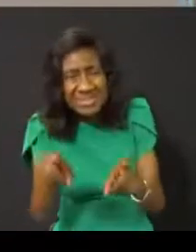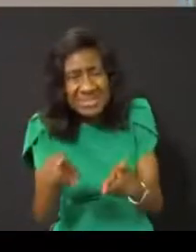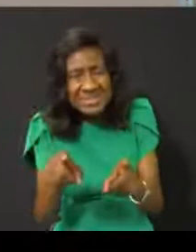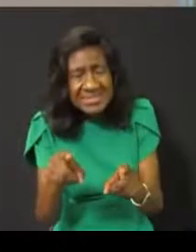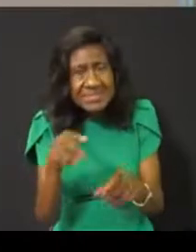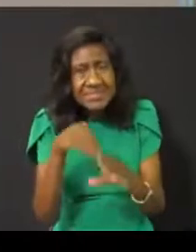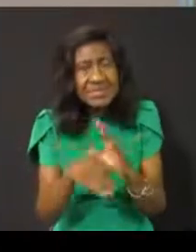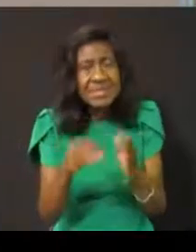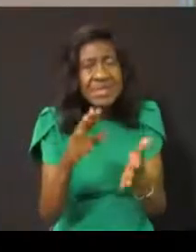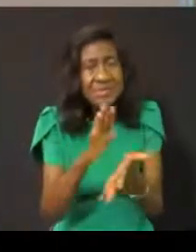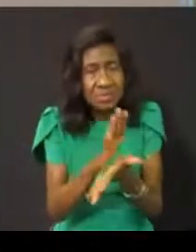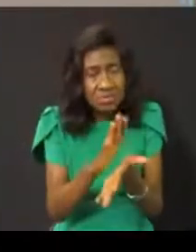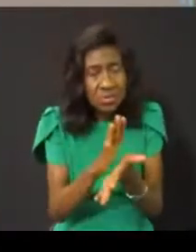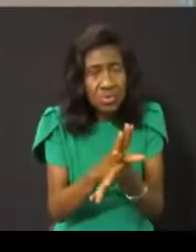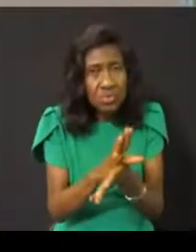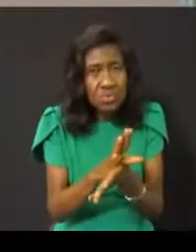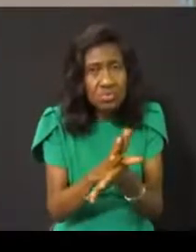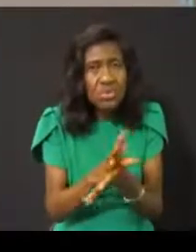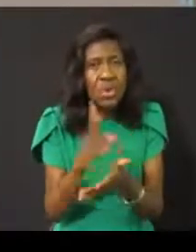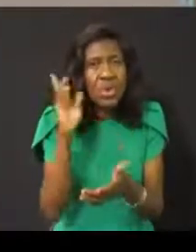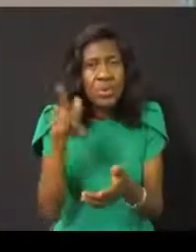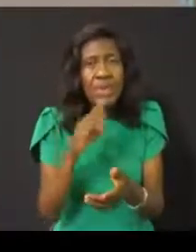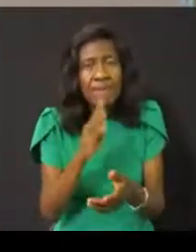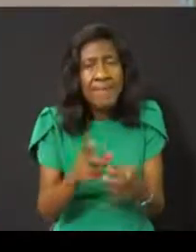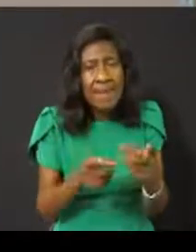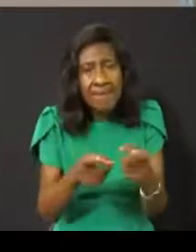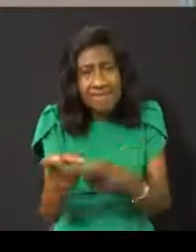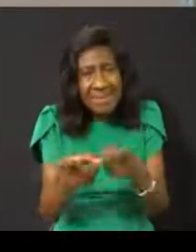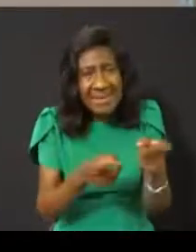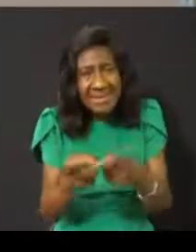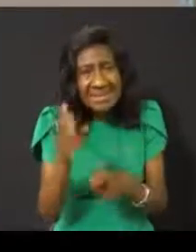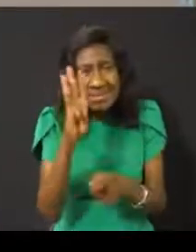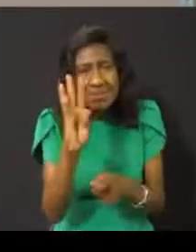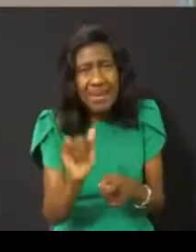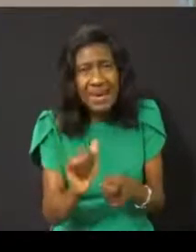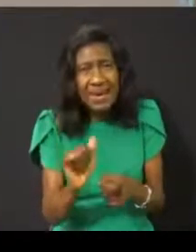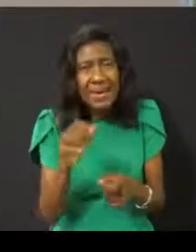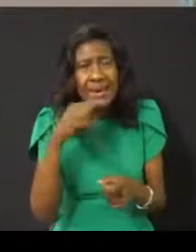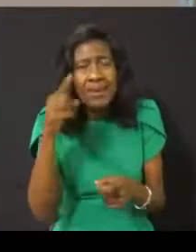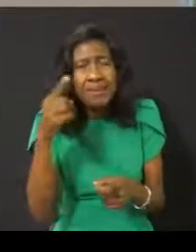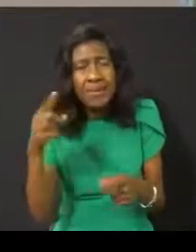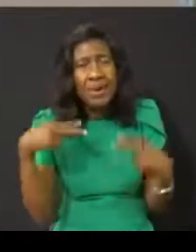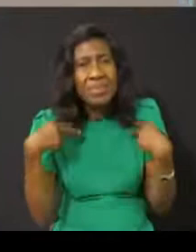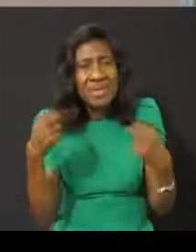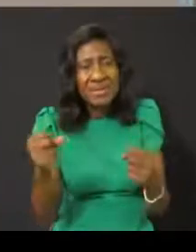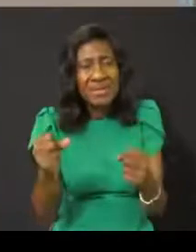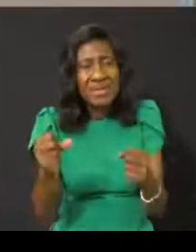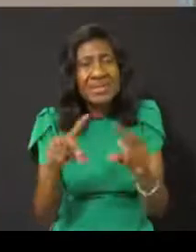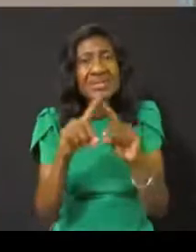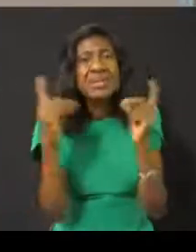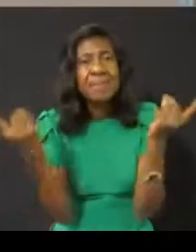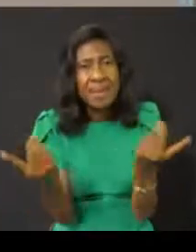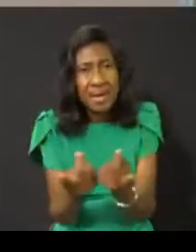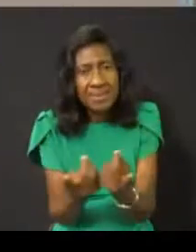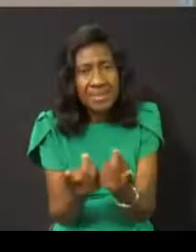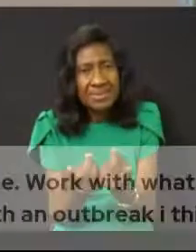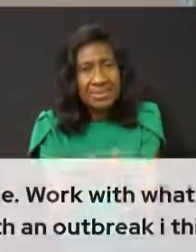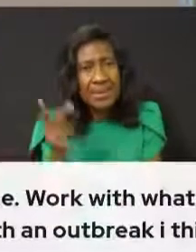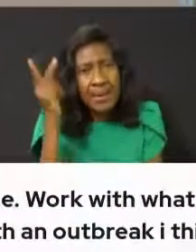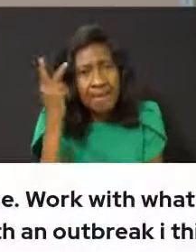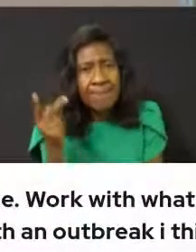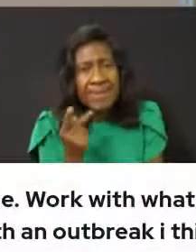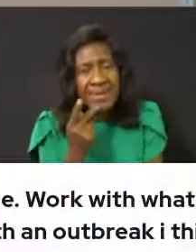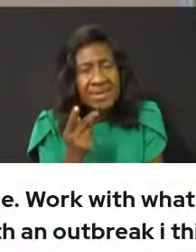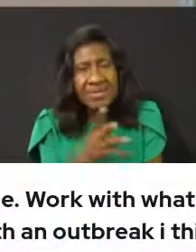quarantine where needed, and this will be managed by Public Health Department. Parents and students alike have commented on